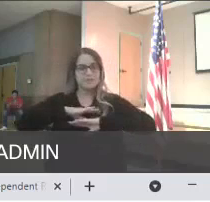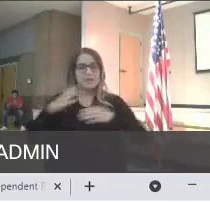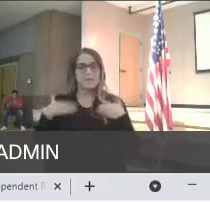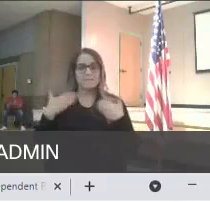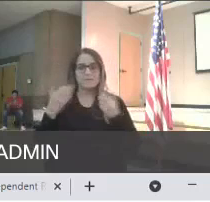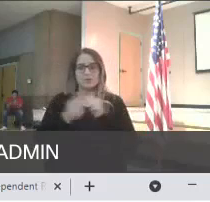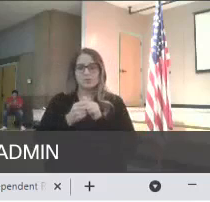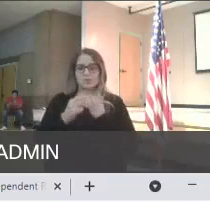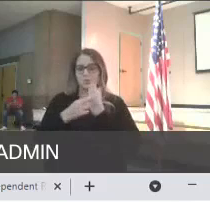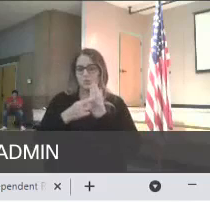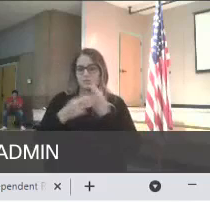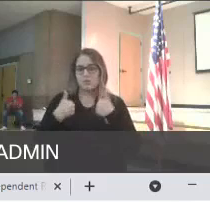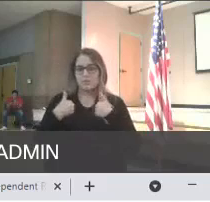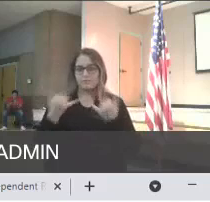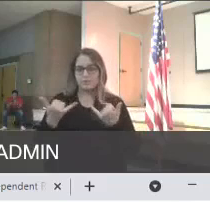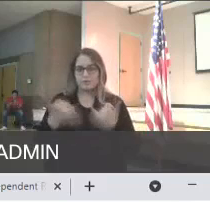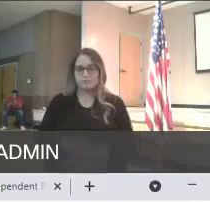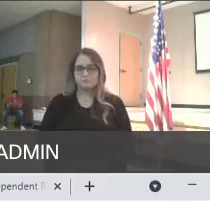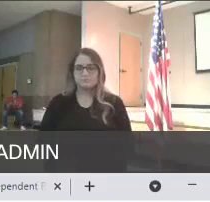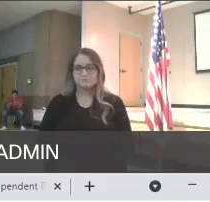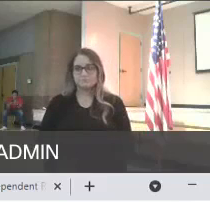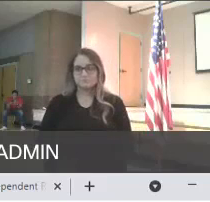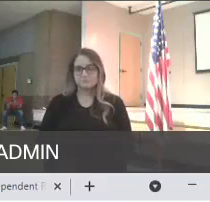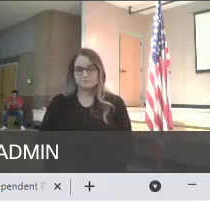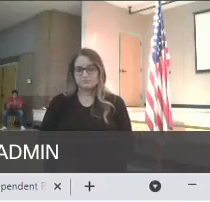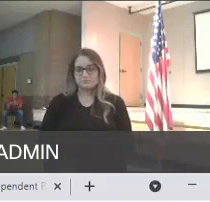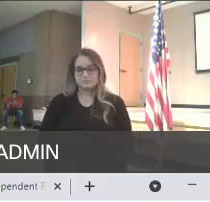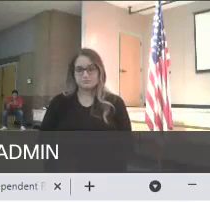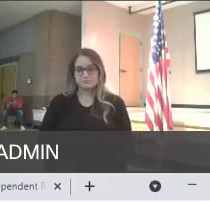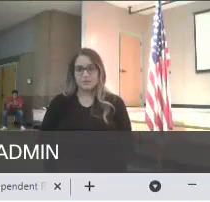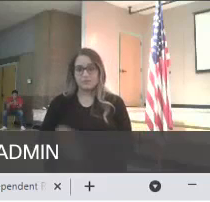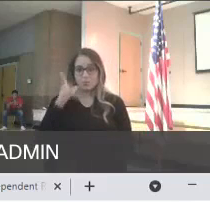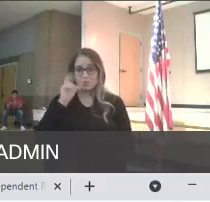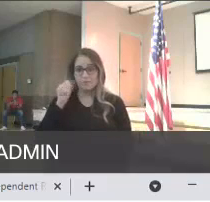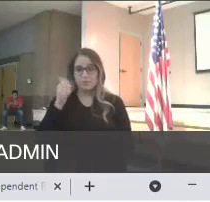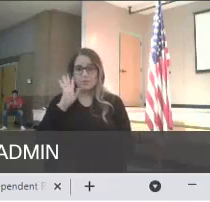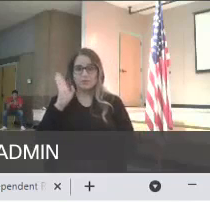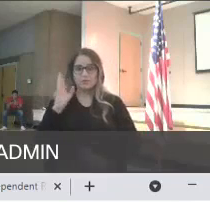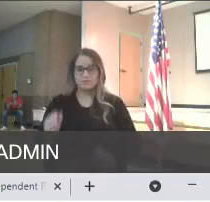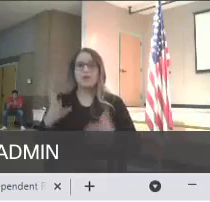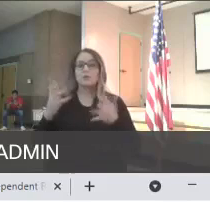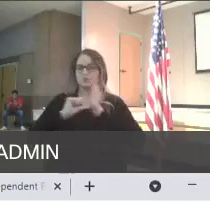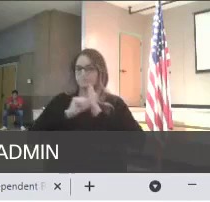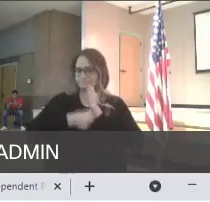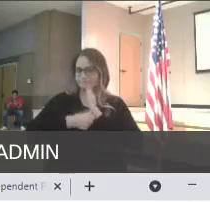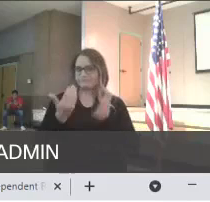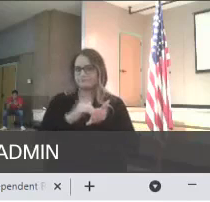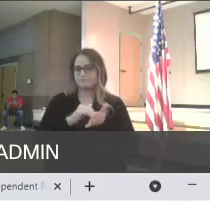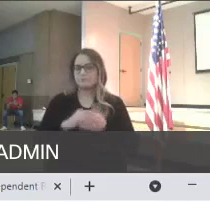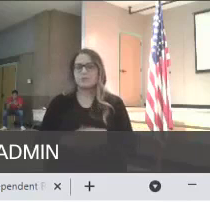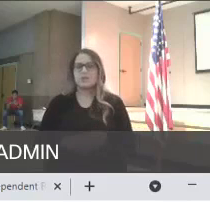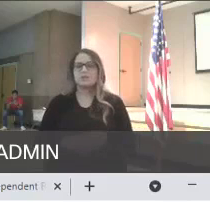the representation that we are getting. As you've also heard from others, and I want to reiterate it, there